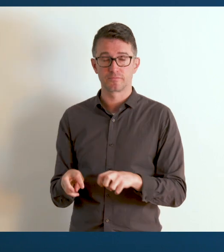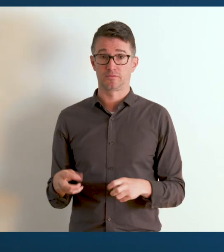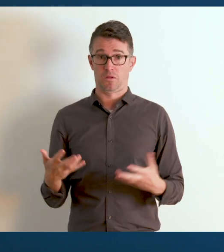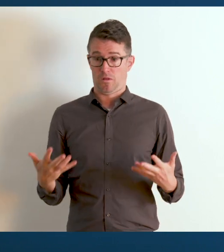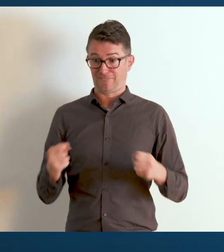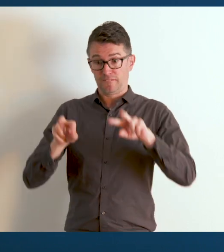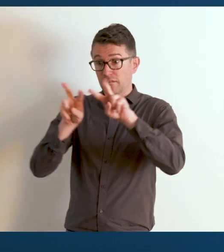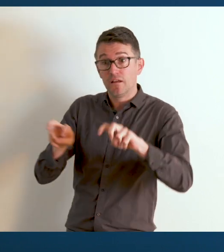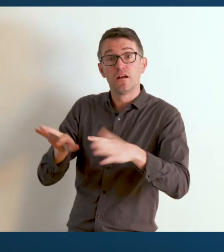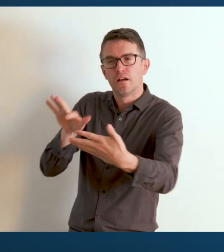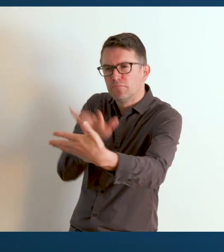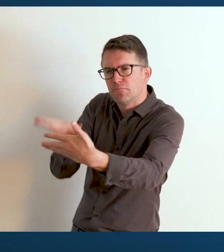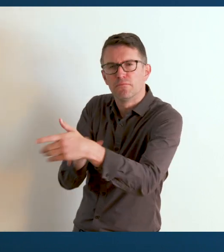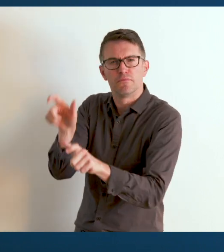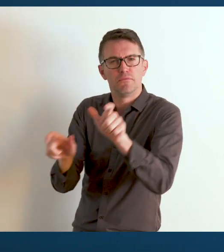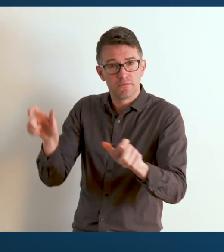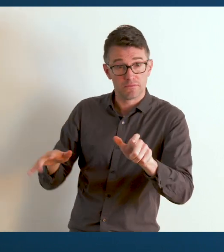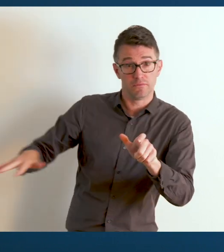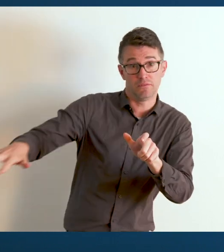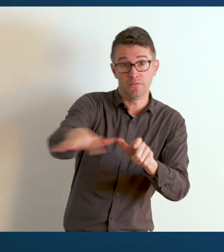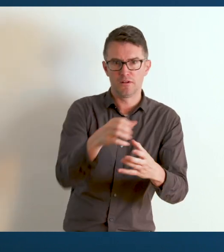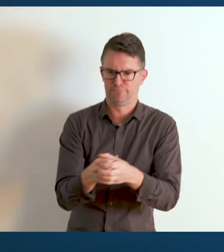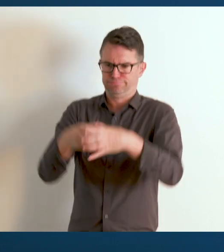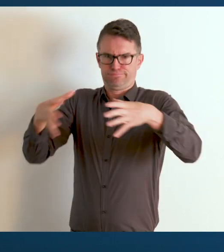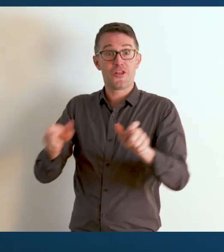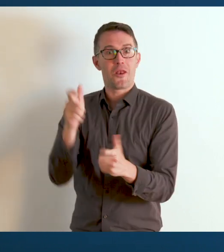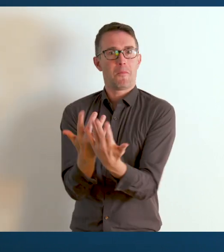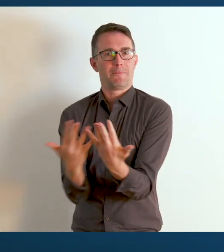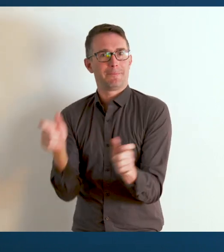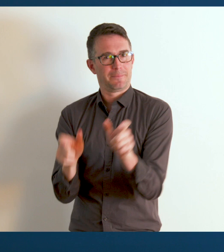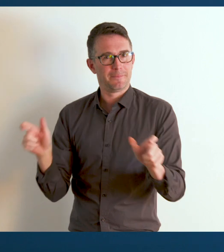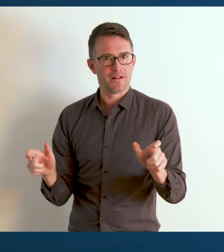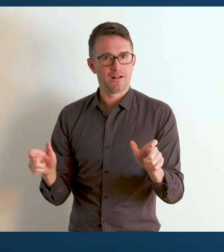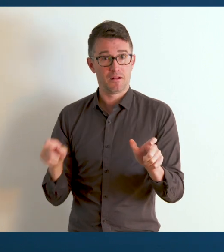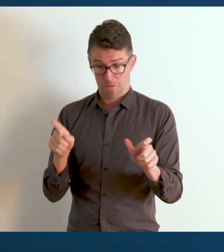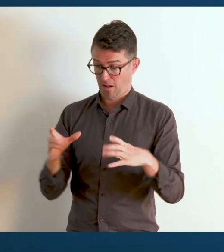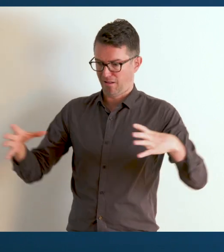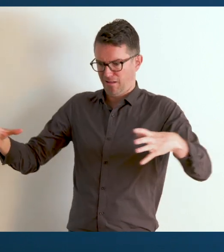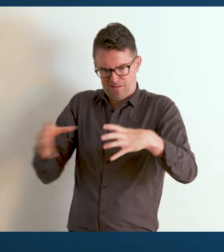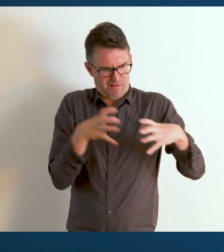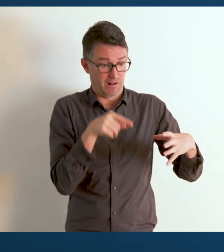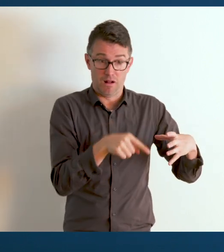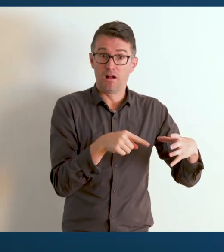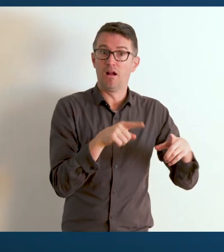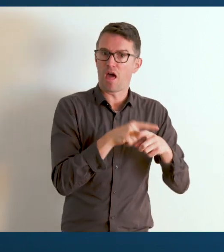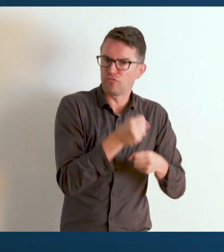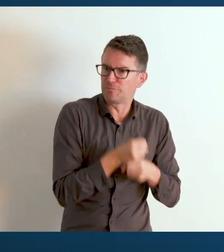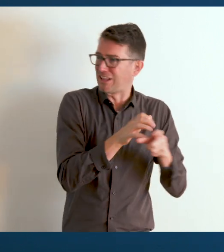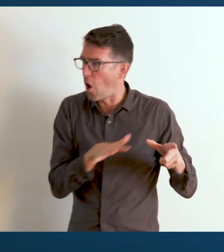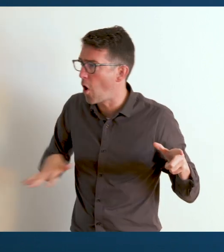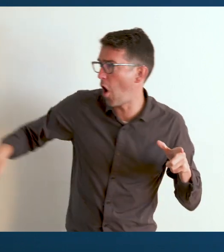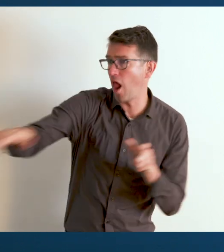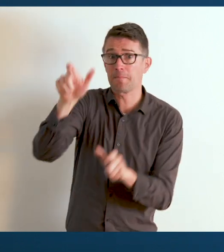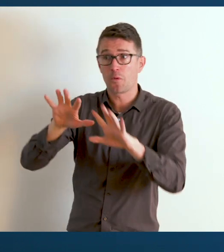large sample-based surveys that are representative of the population, but they don't include the entire